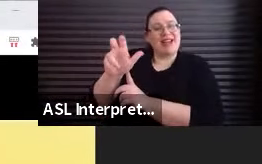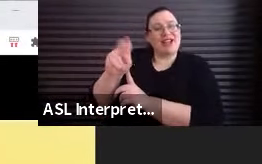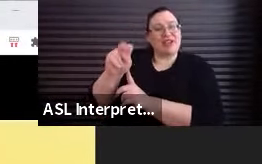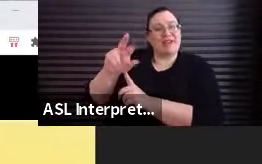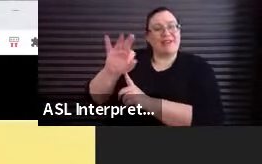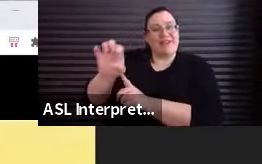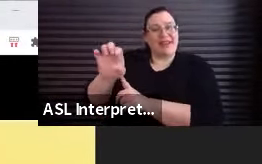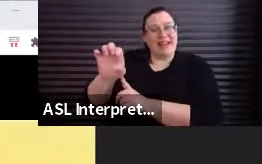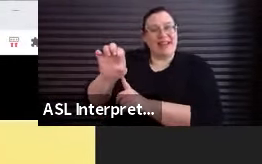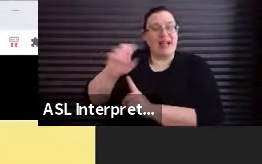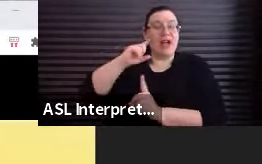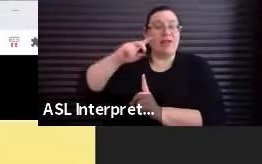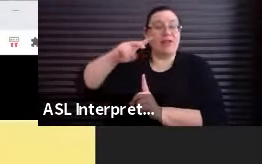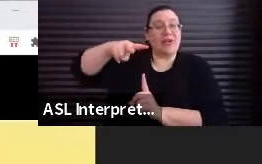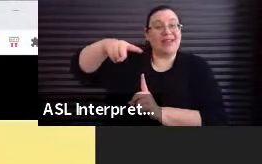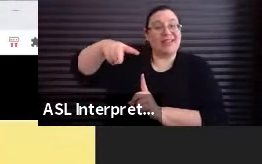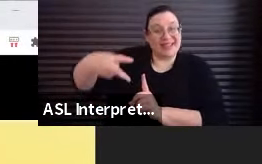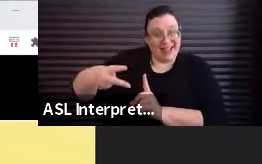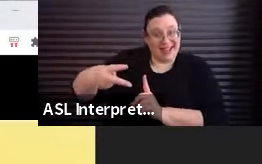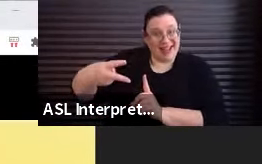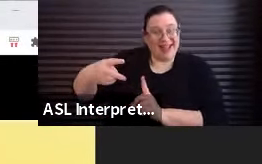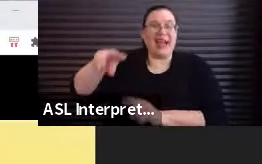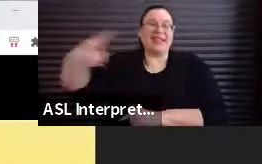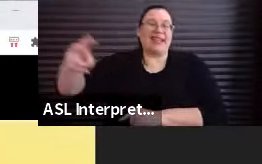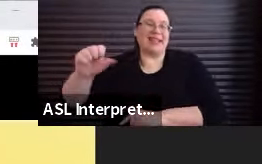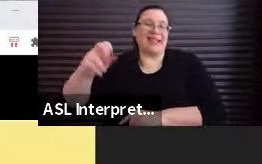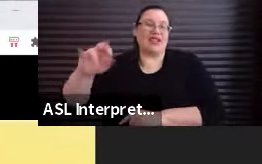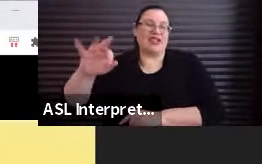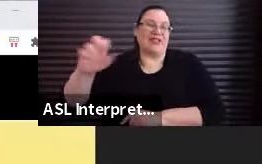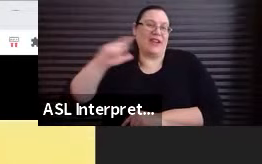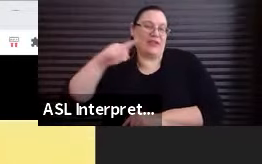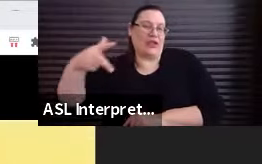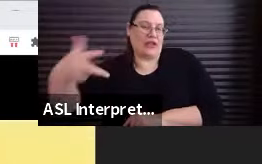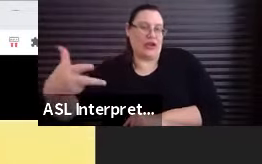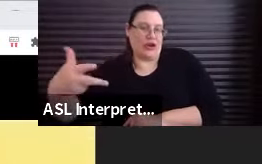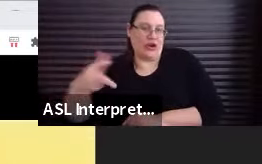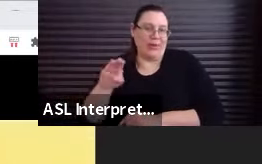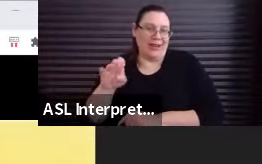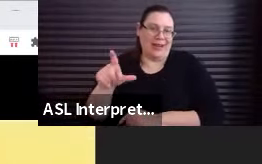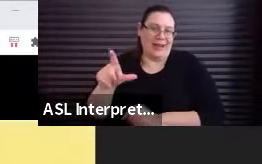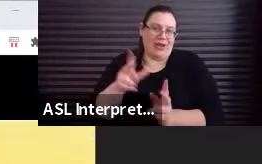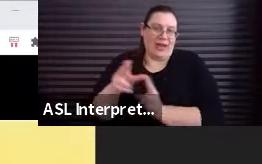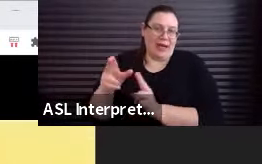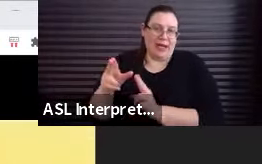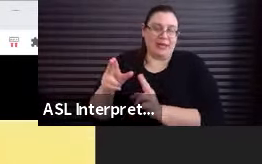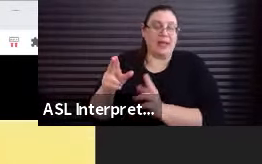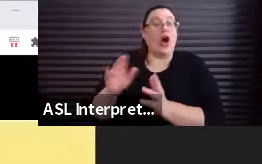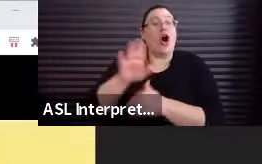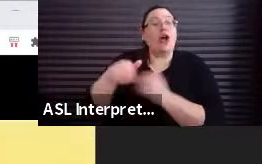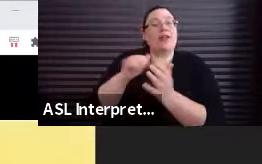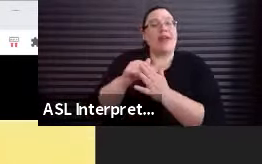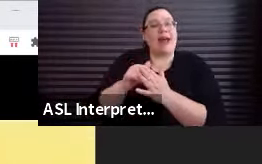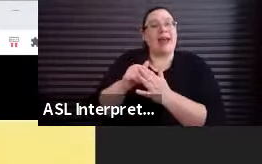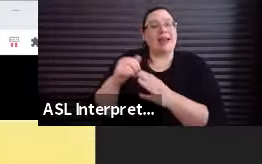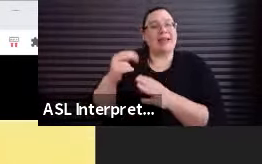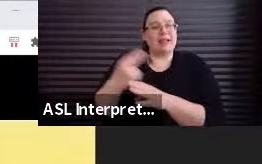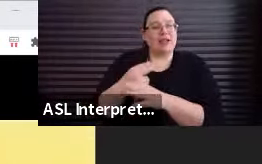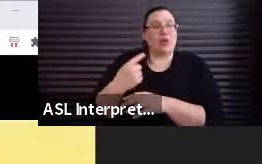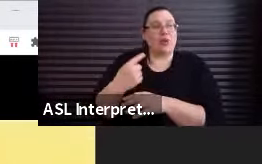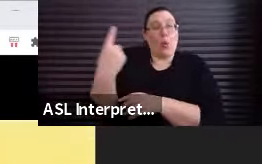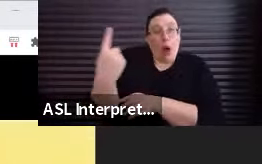and a second session fee for the third mechanical edits, but all of them count as 1 for use